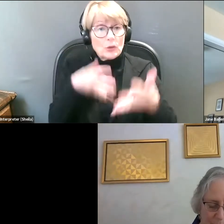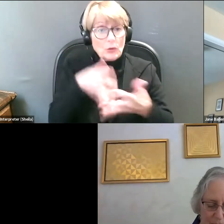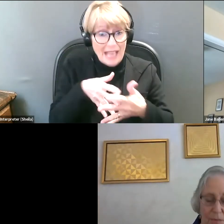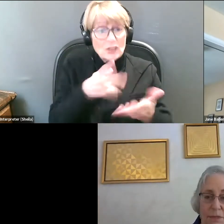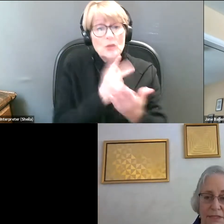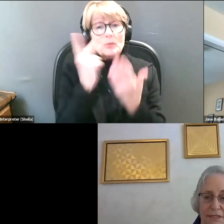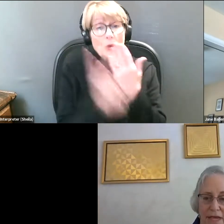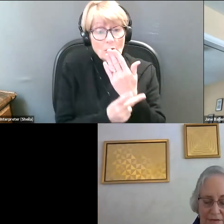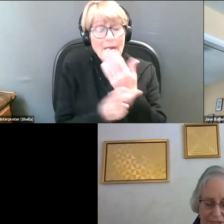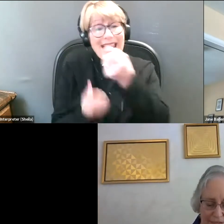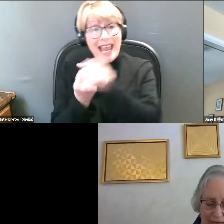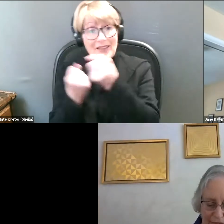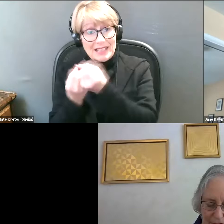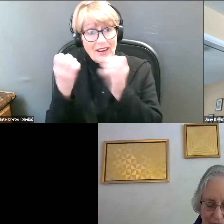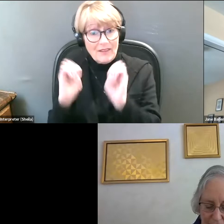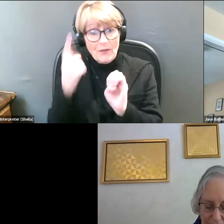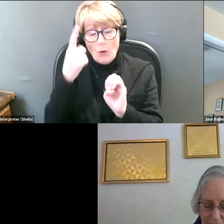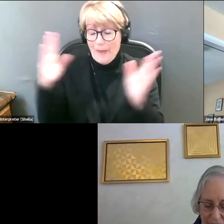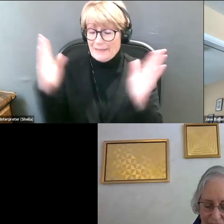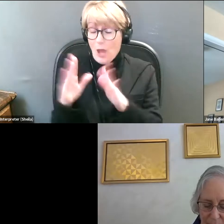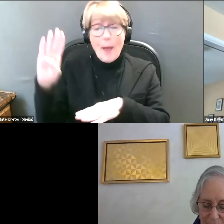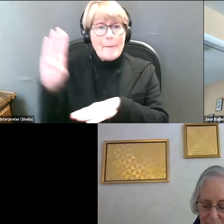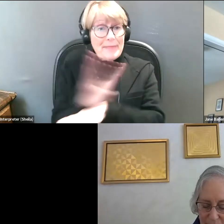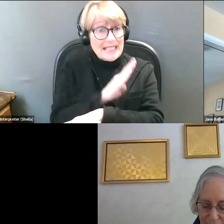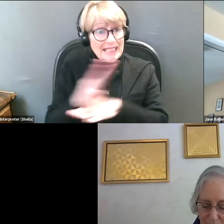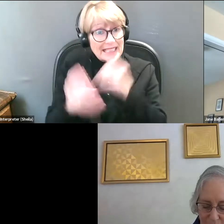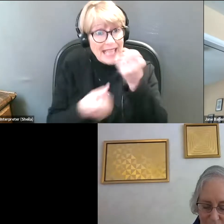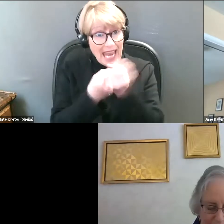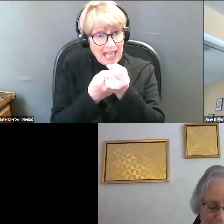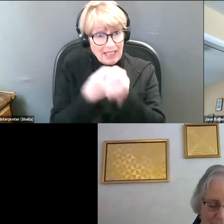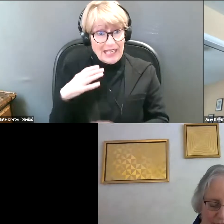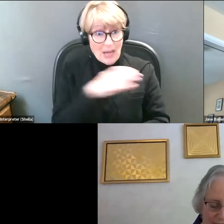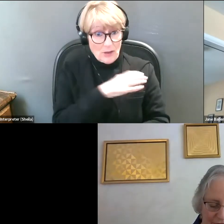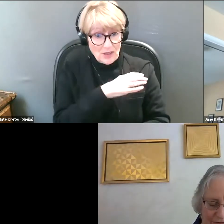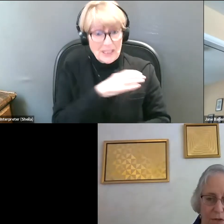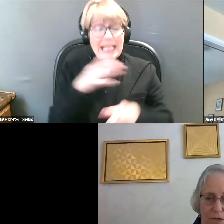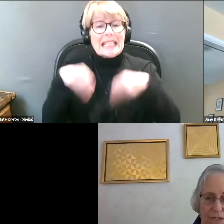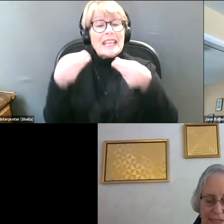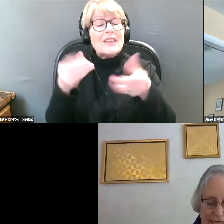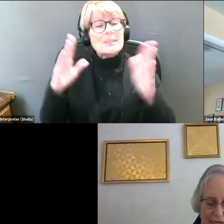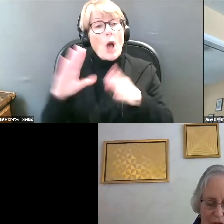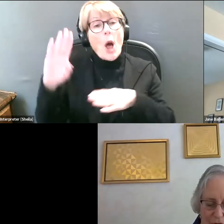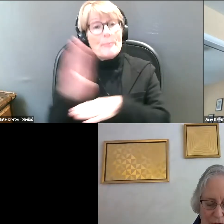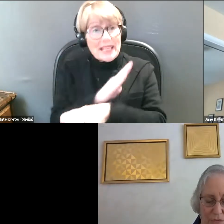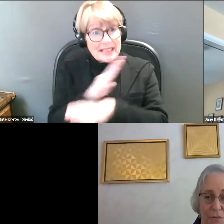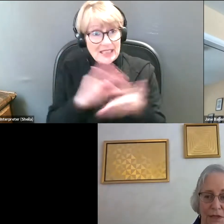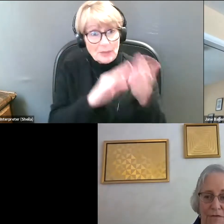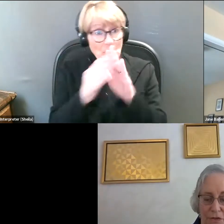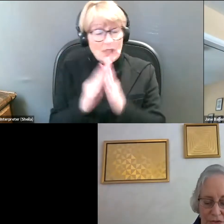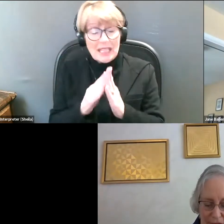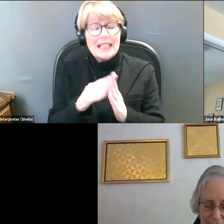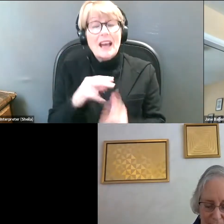for the Small Business Advocacy Council, giving small business community a voice on federal, state, and local